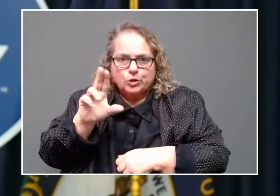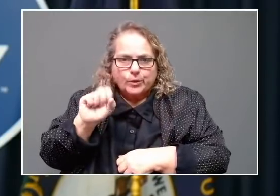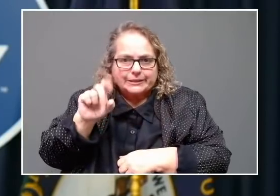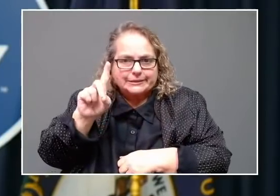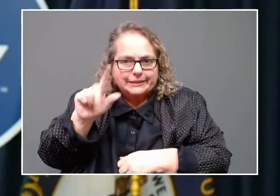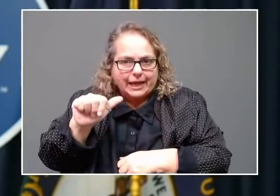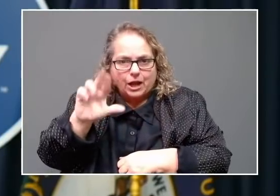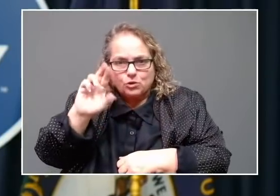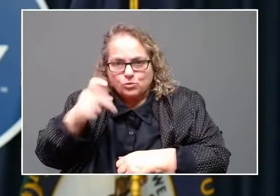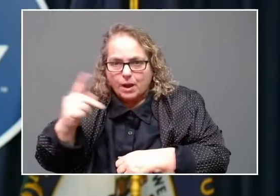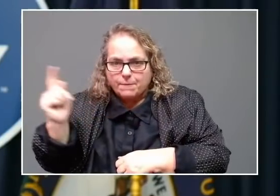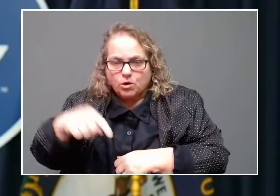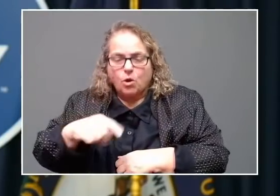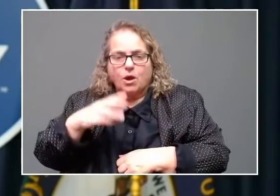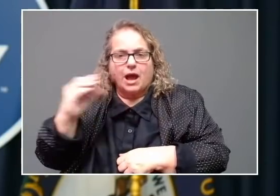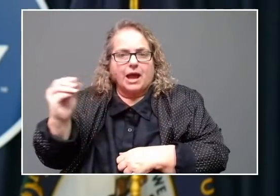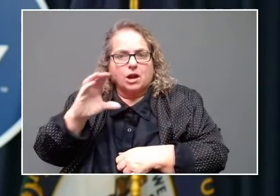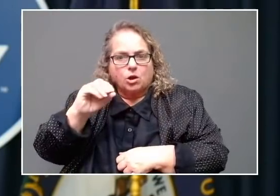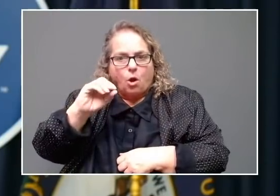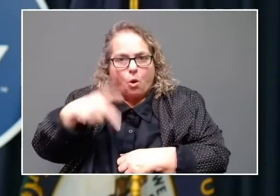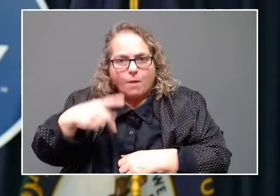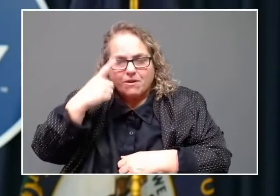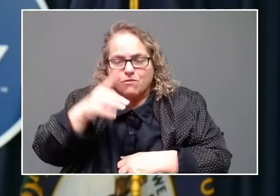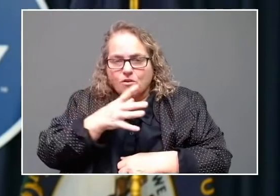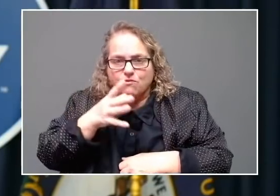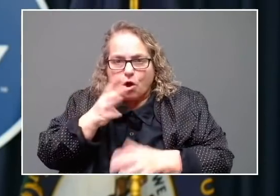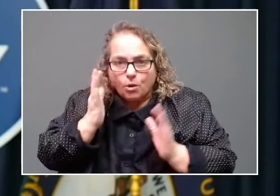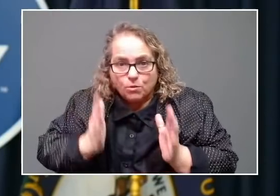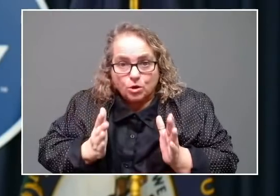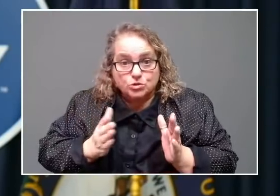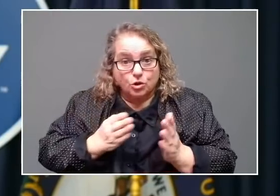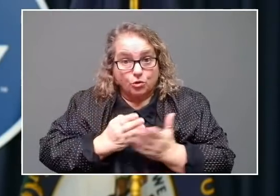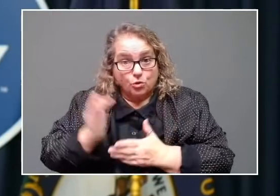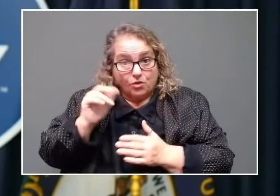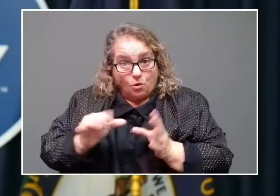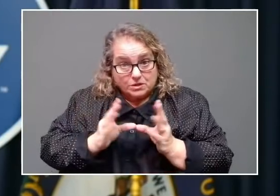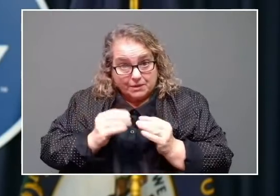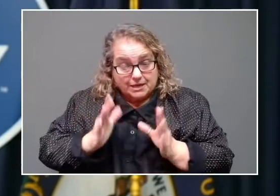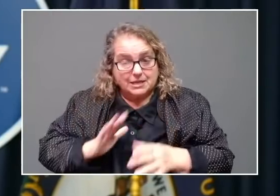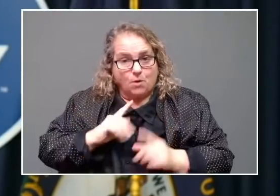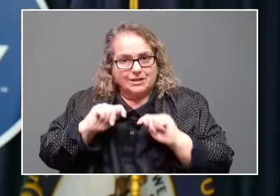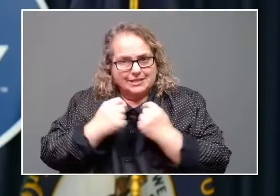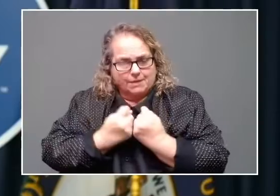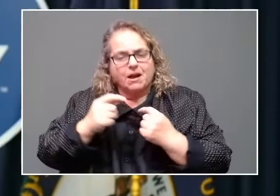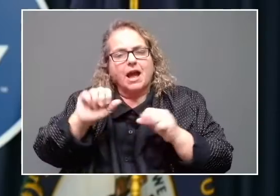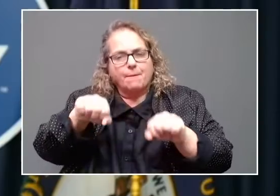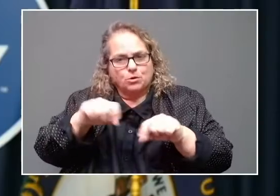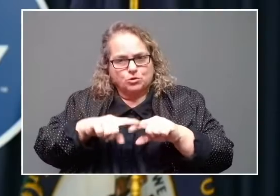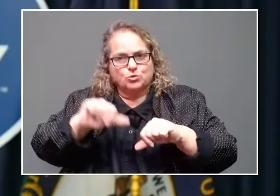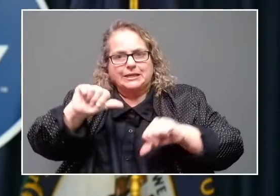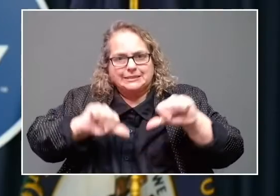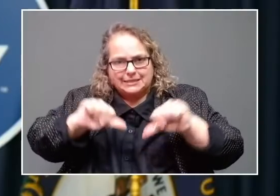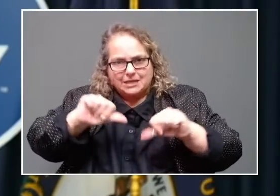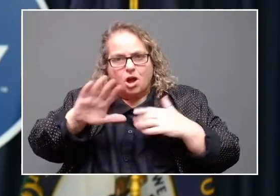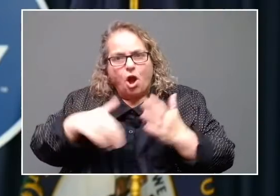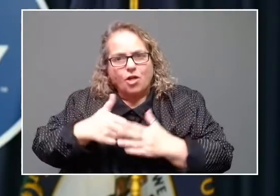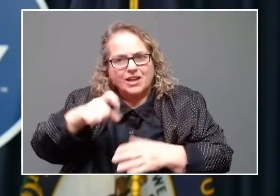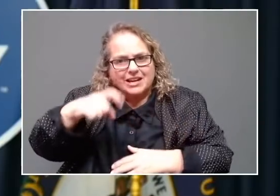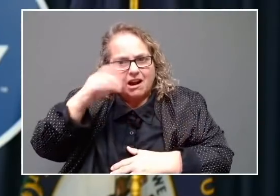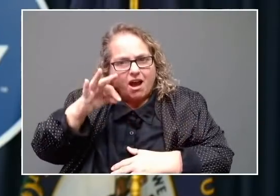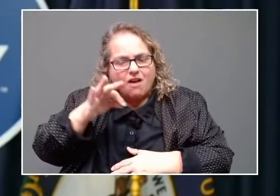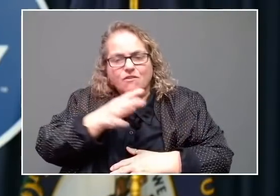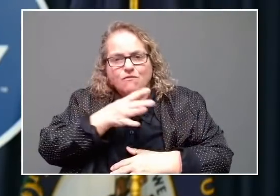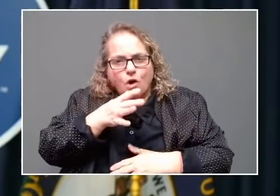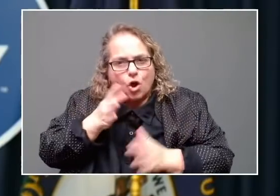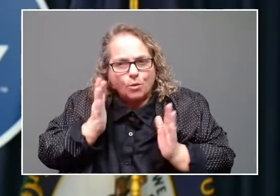cooperative extension. Through these meetings, our team has been able to better assess the needs of the farmers in the impacted counties. And